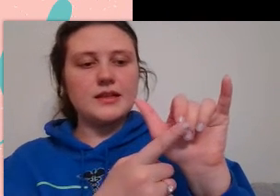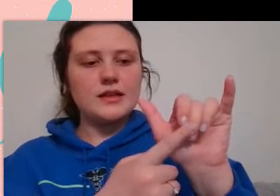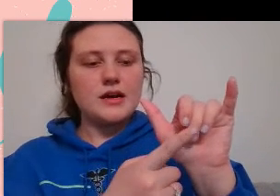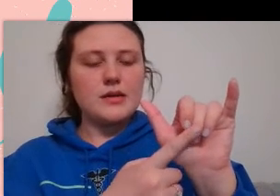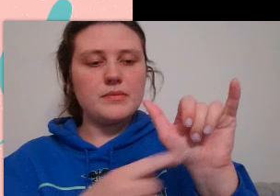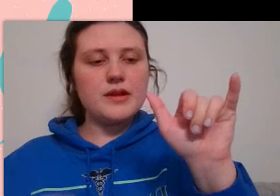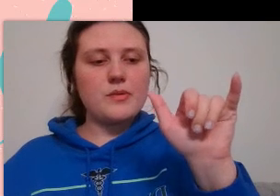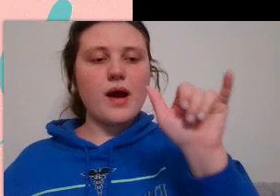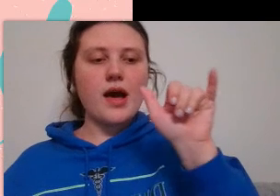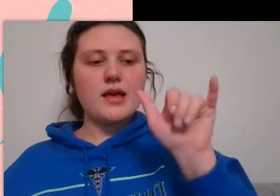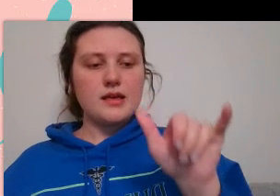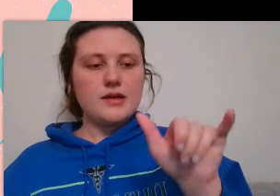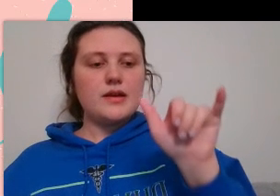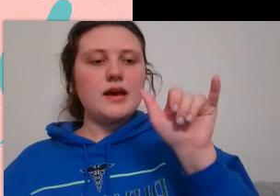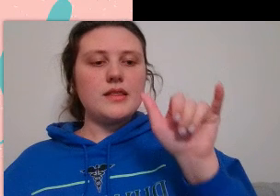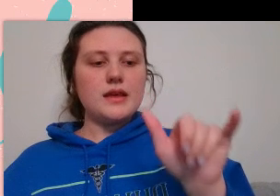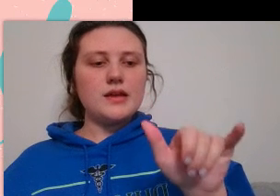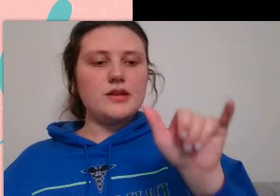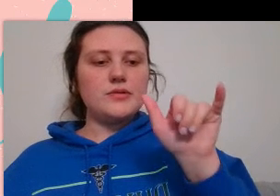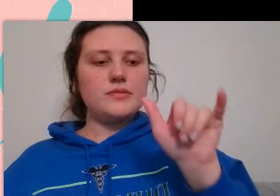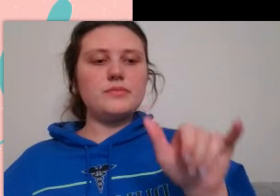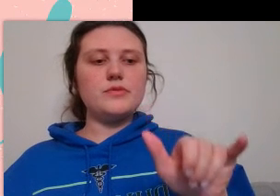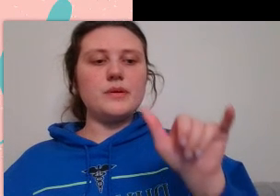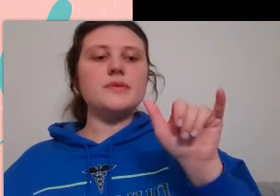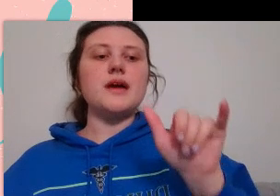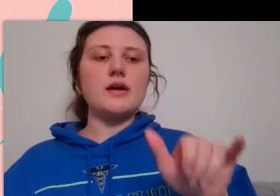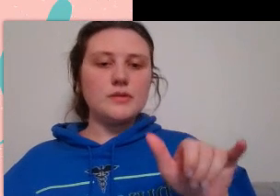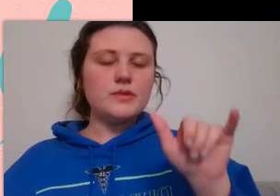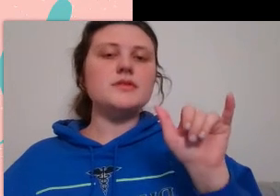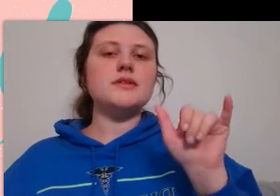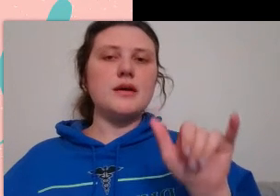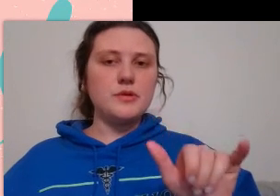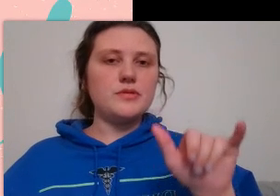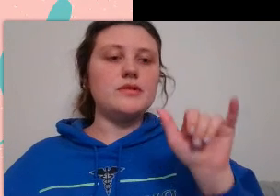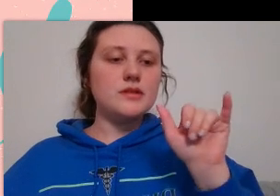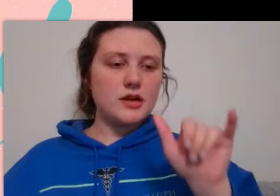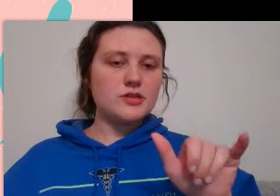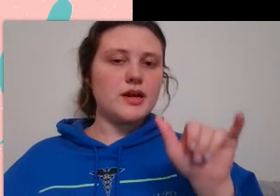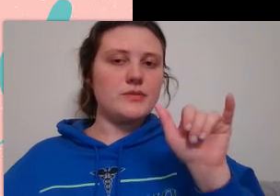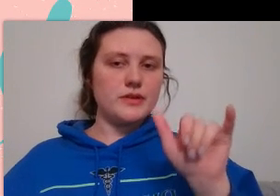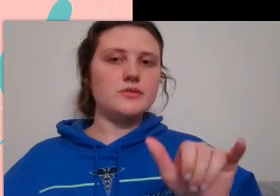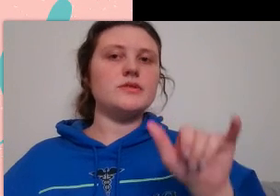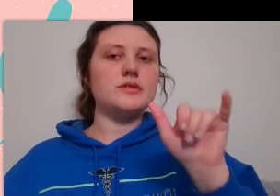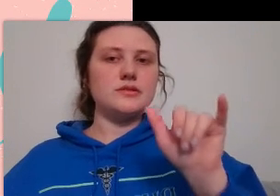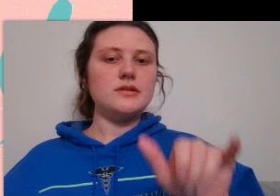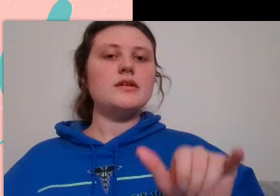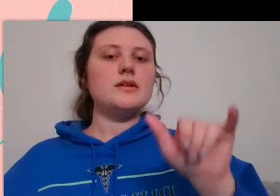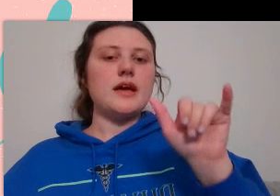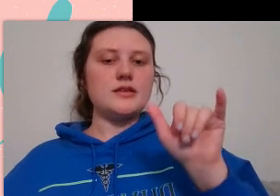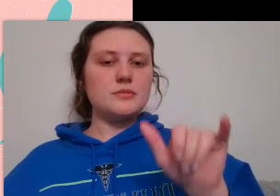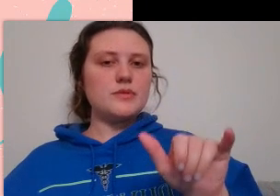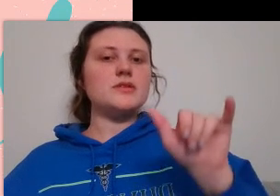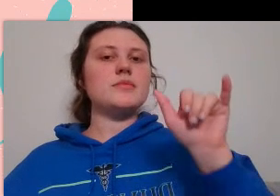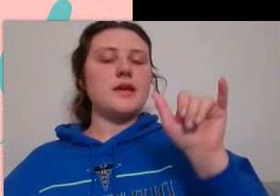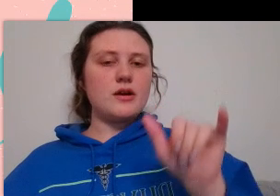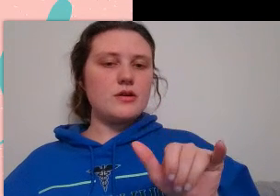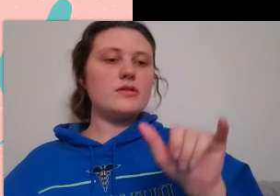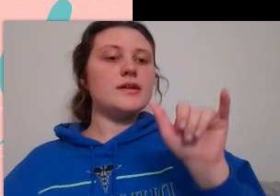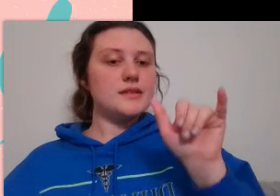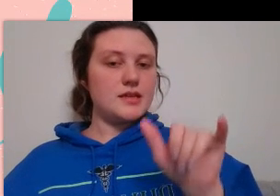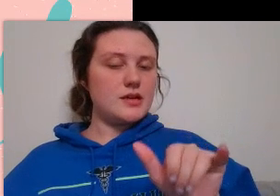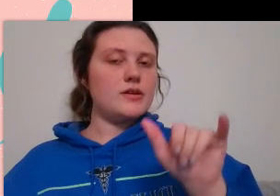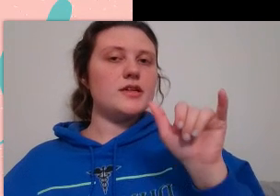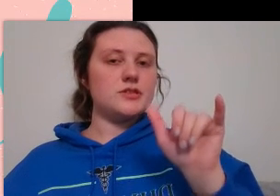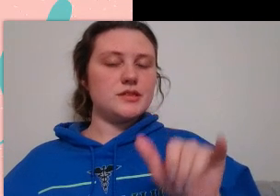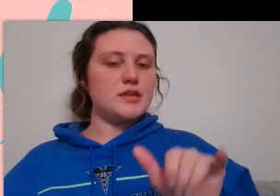have like the letter Y and then move it up and down. And most of the time you would nod your head with this one too. Okay, so remember this could be like,